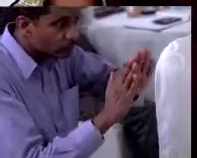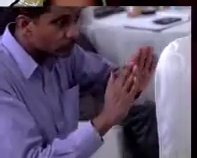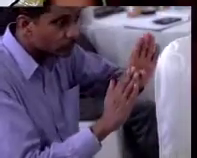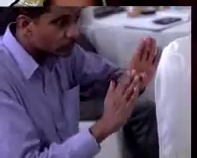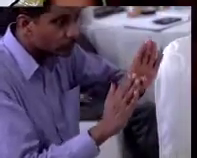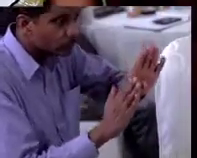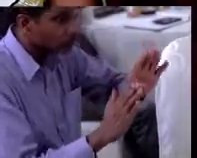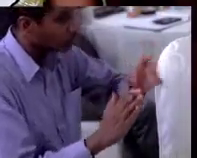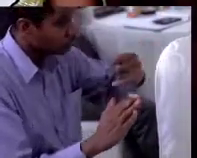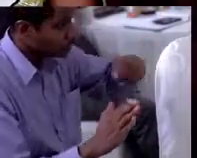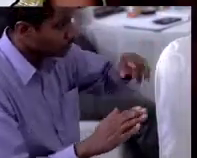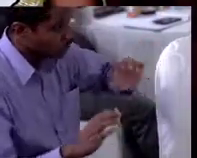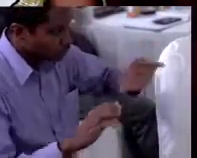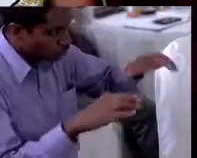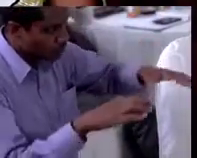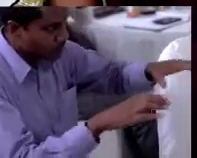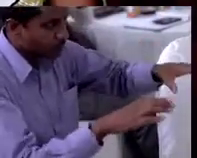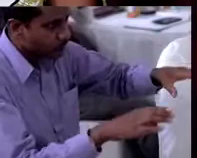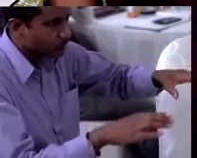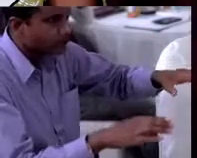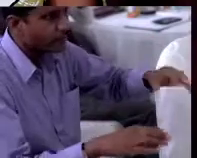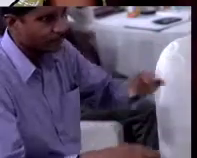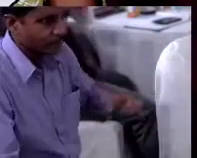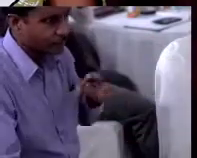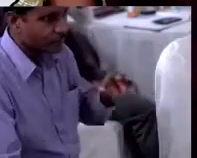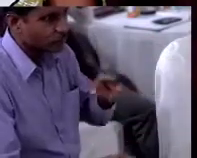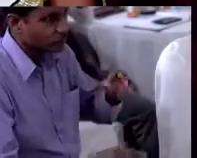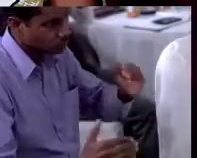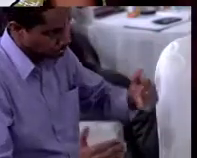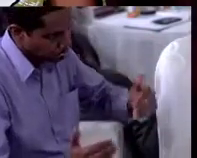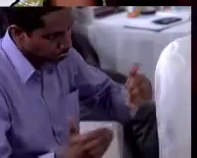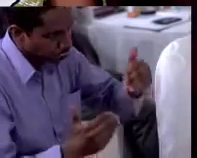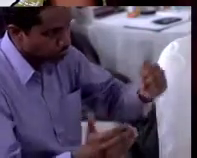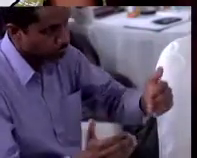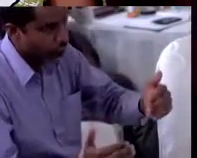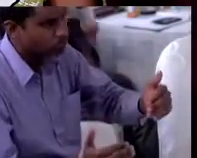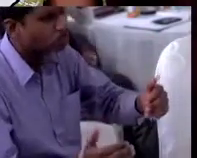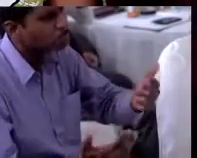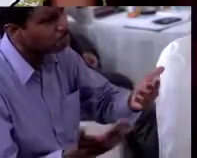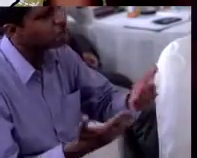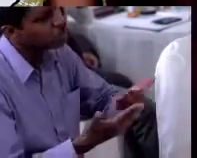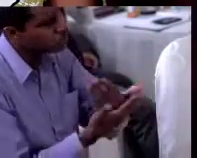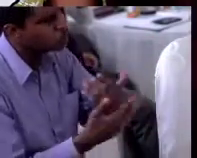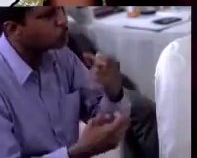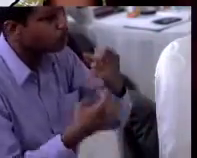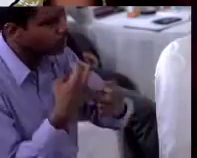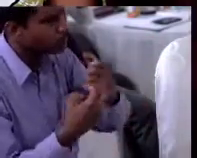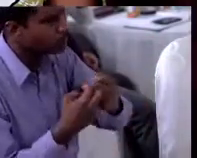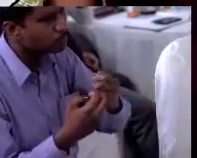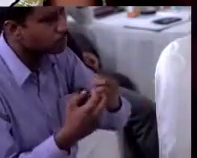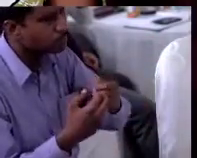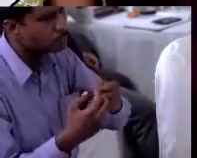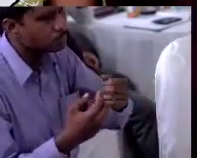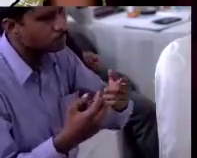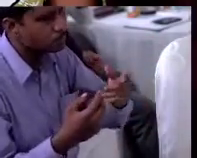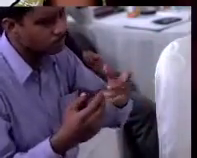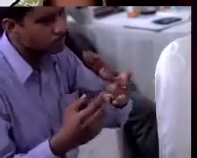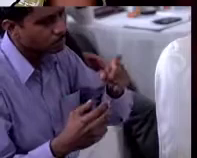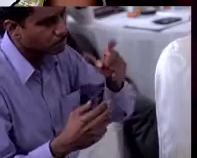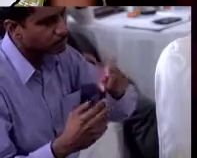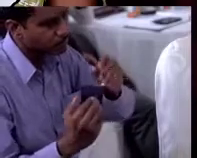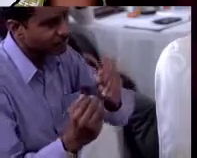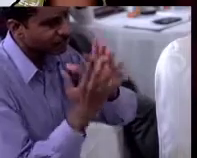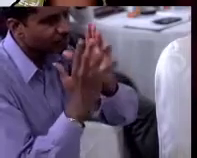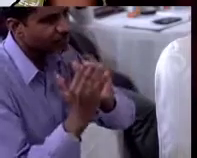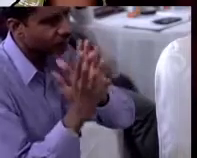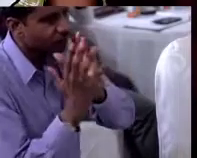There's always something else. As you grow and as you develop, as we take the Caribbean aesthetic forward, there will be a new challenge for us to face. We haven't even dealt